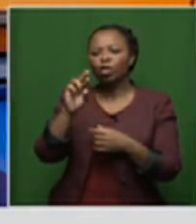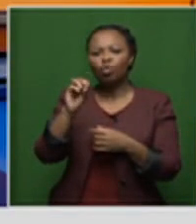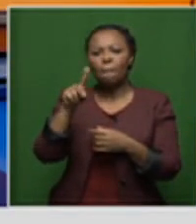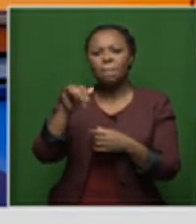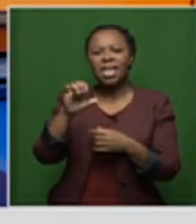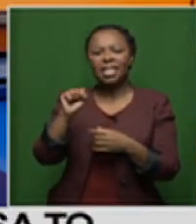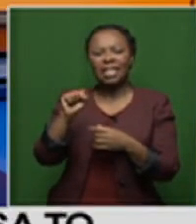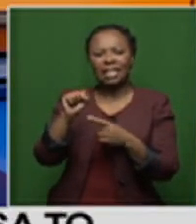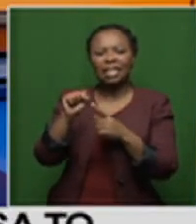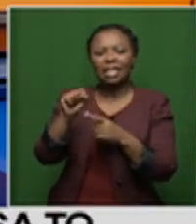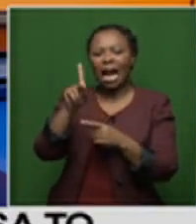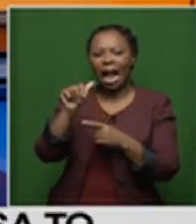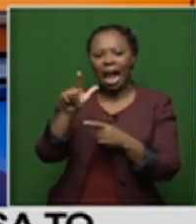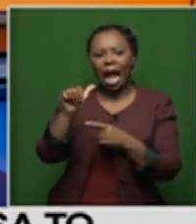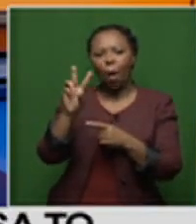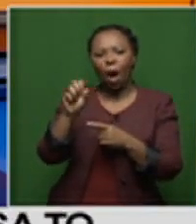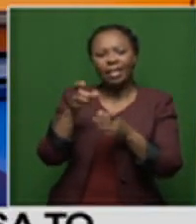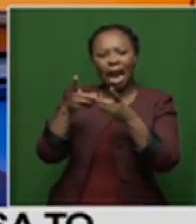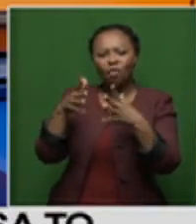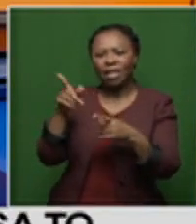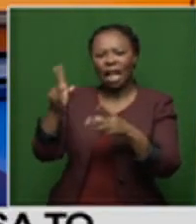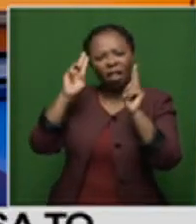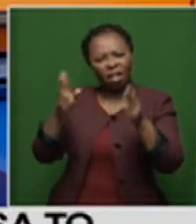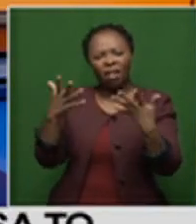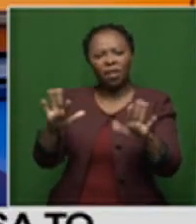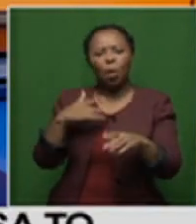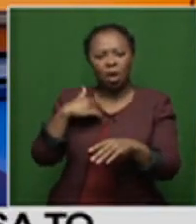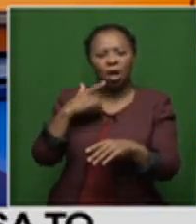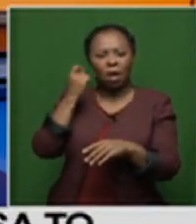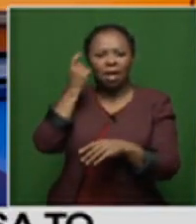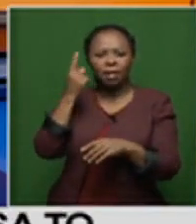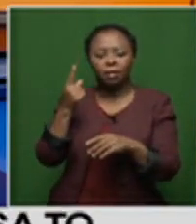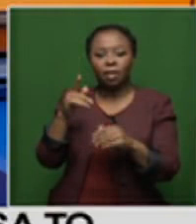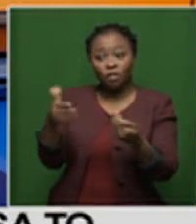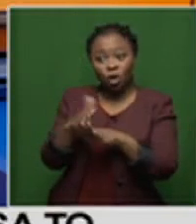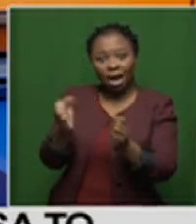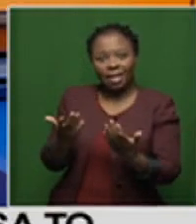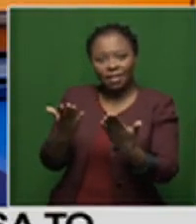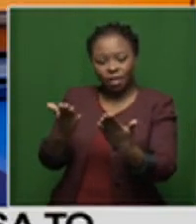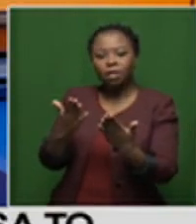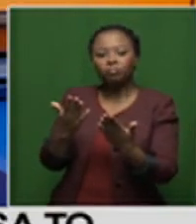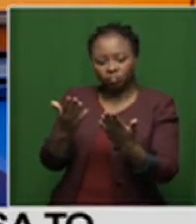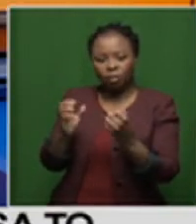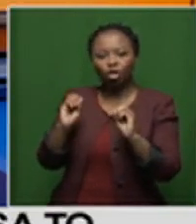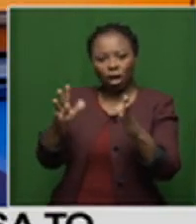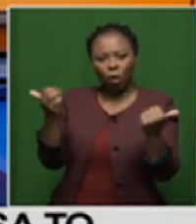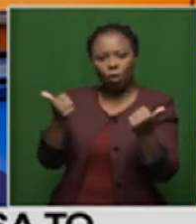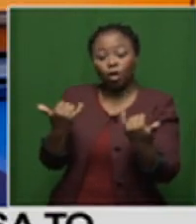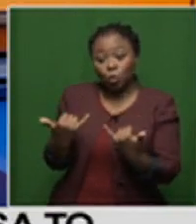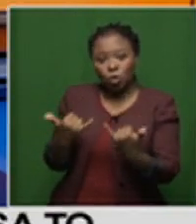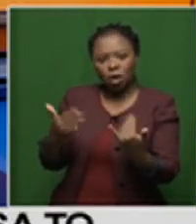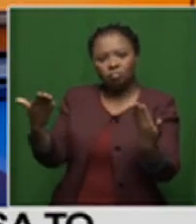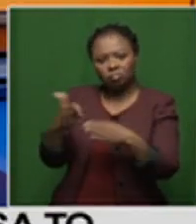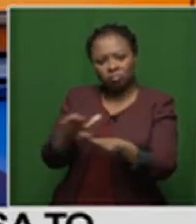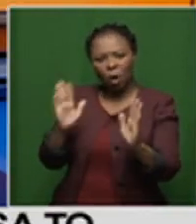Jazmi co-director, and we do understand that this funeral service has already started. He'll be laid to rest today. So what are your